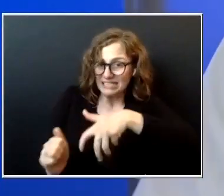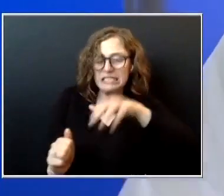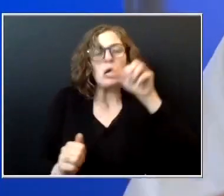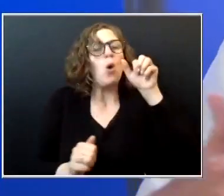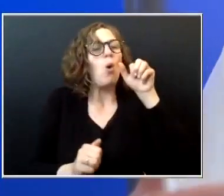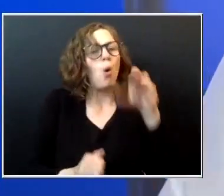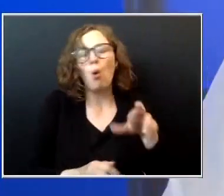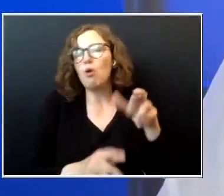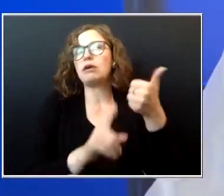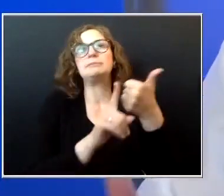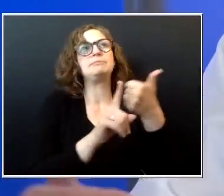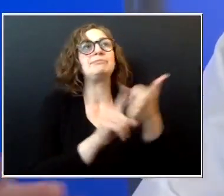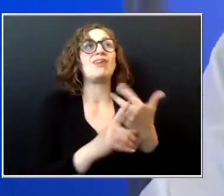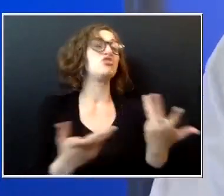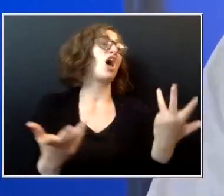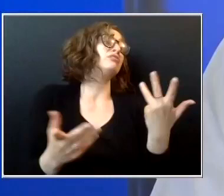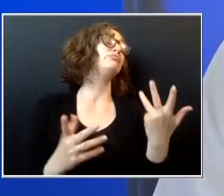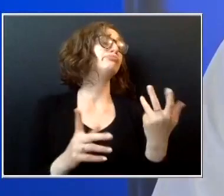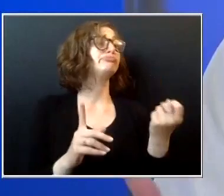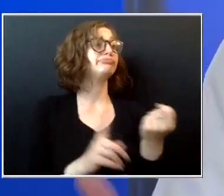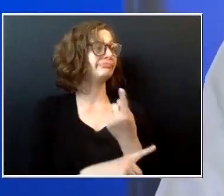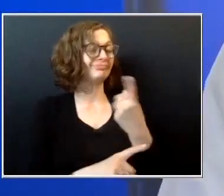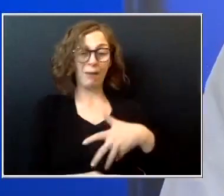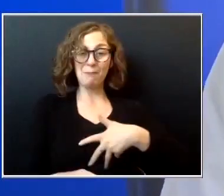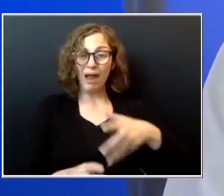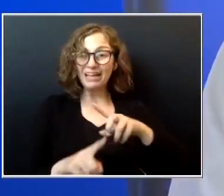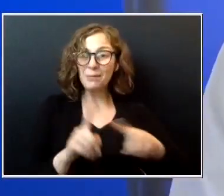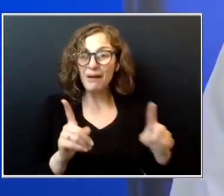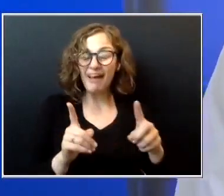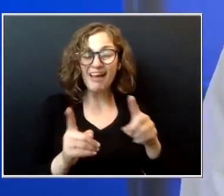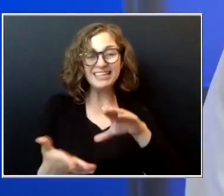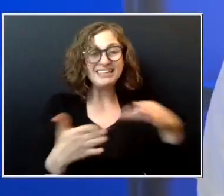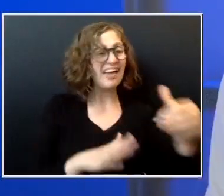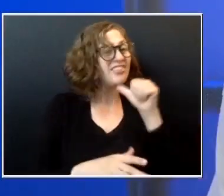cancer or had trauma, were in a car accident and died because of